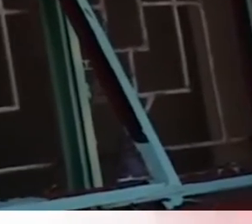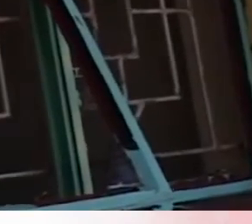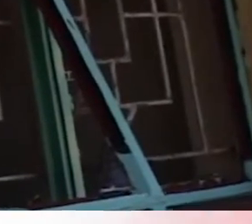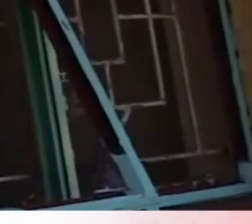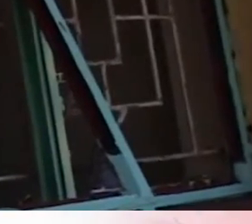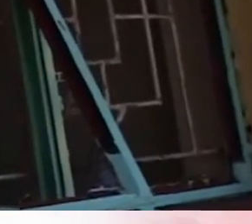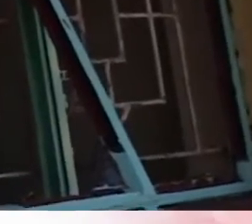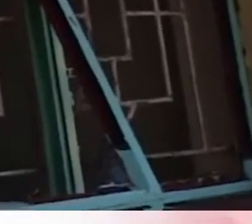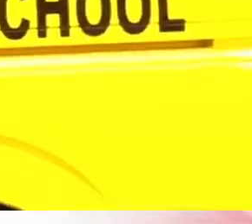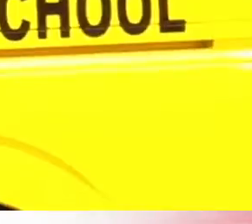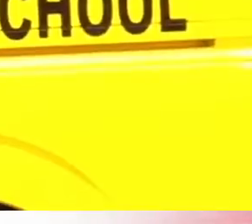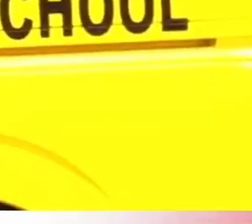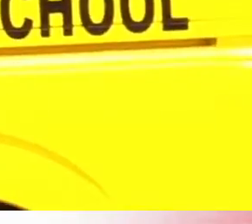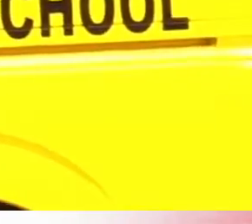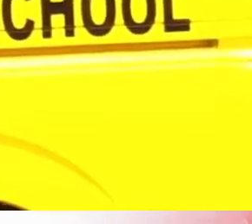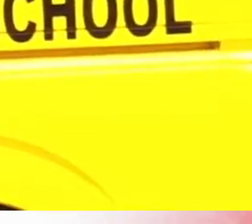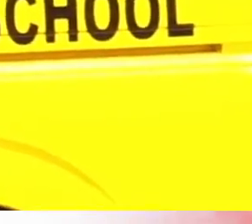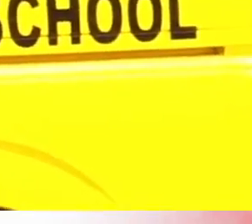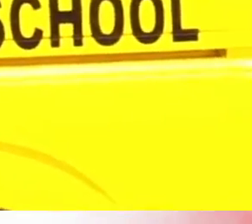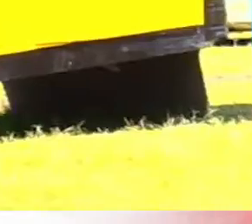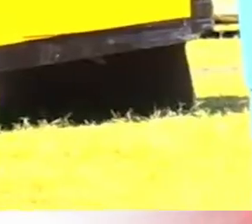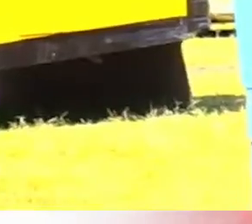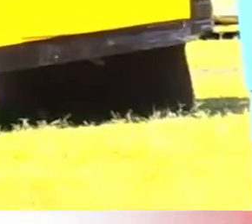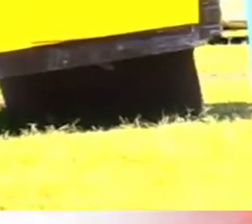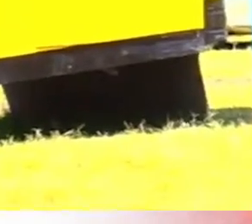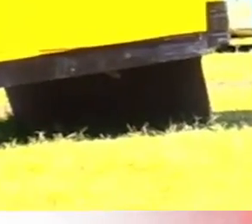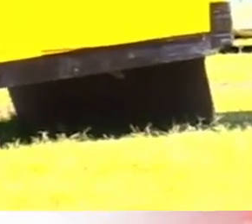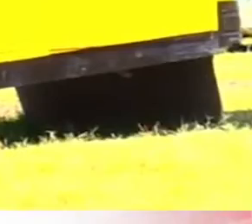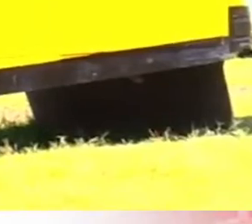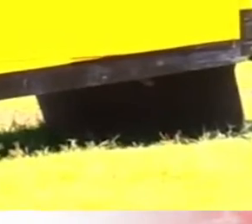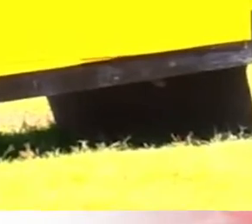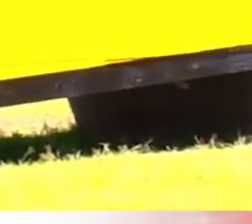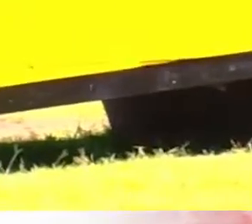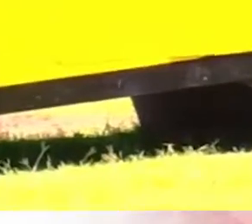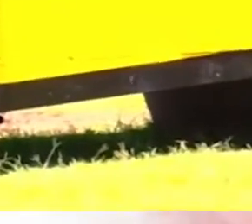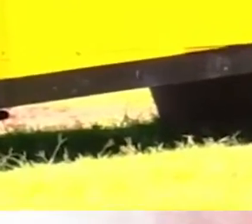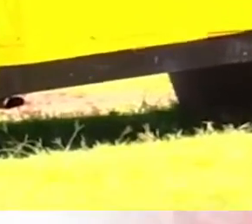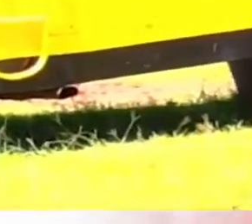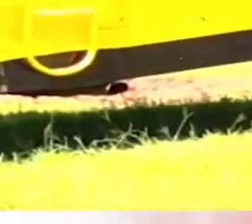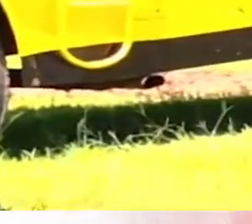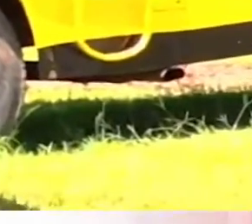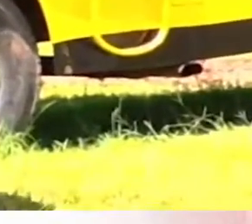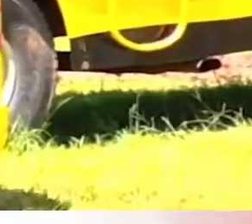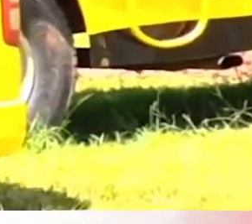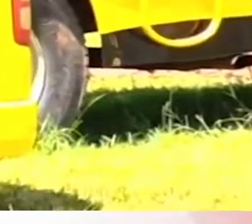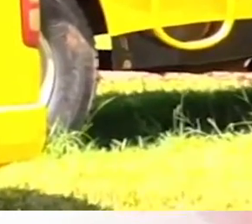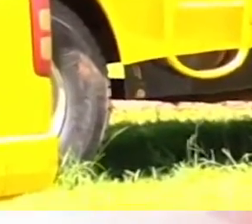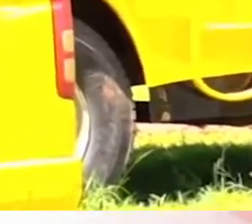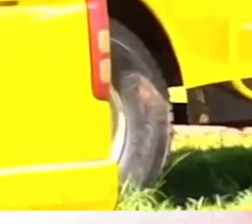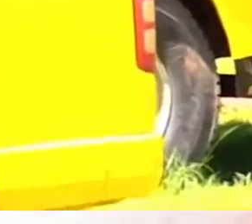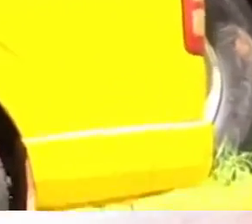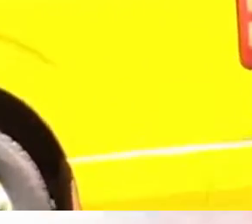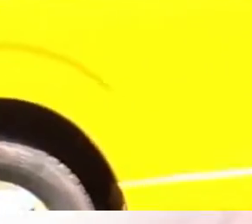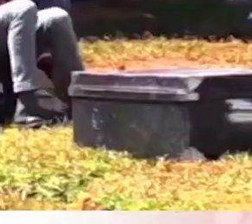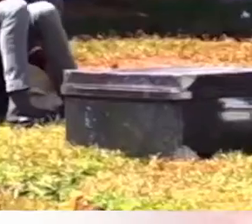a dormitory on fire. The irate students broke classroom windows and school buses after they were